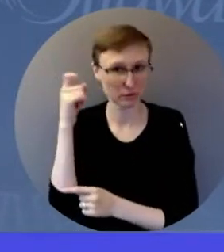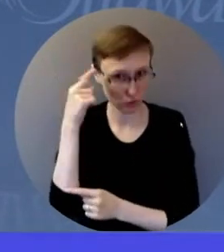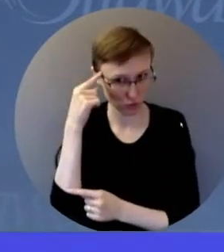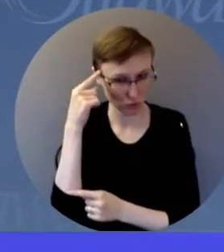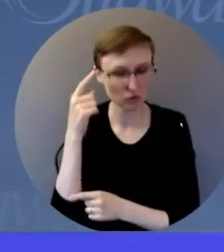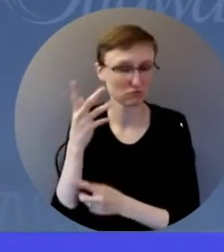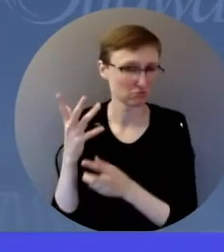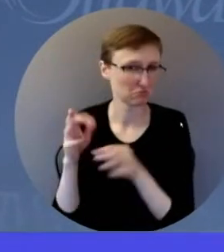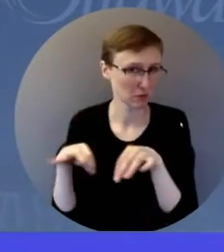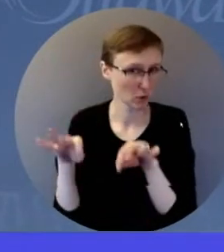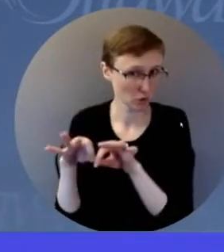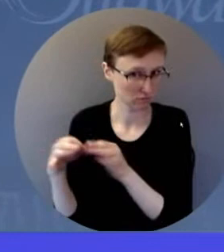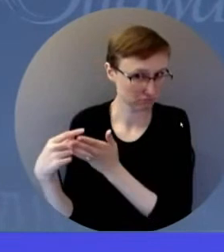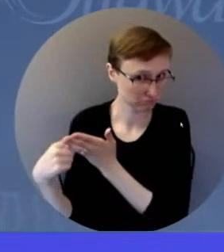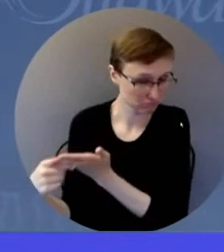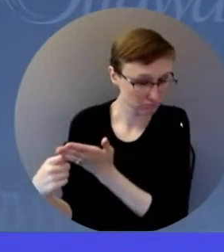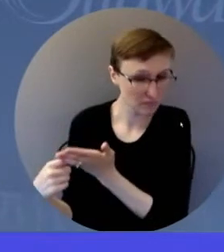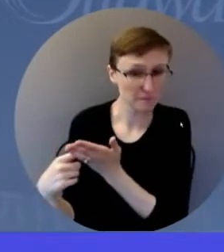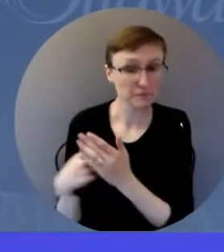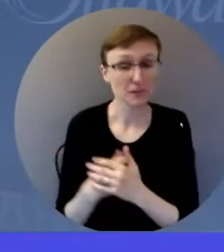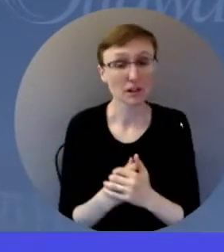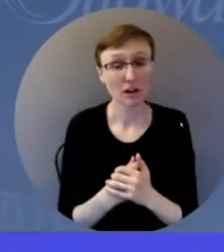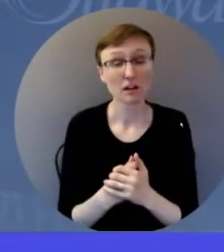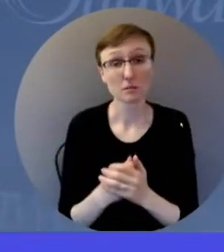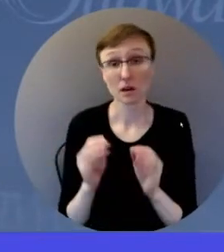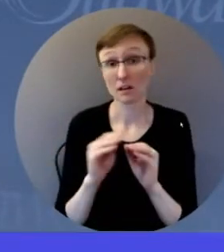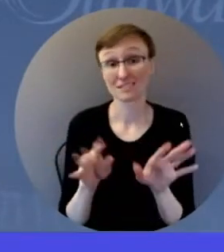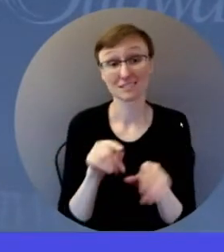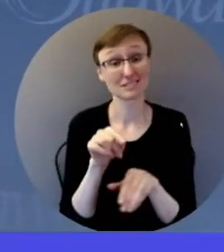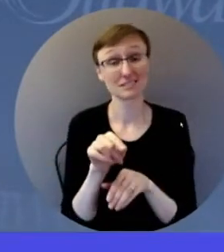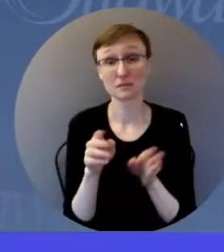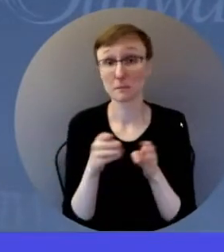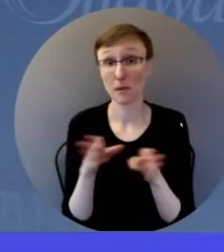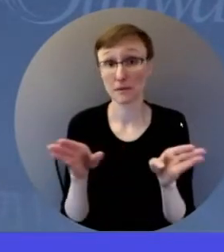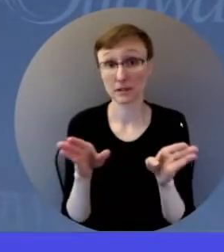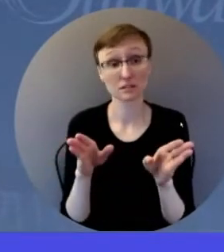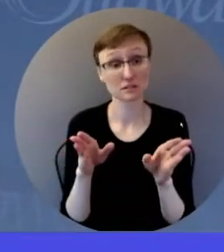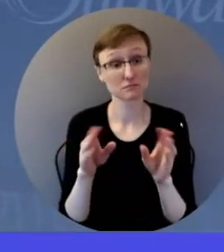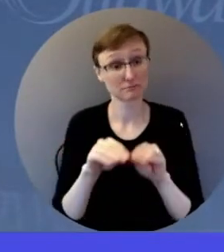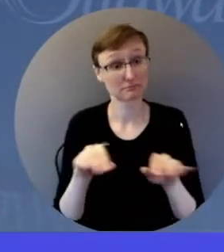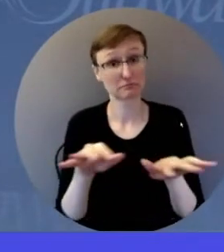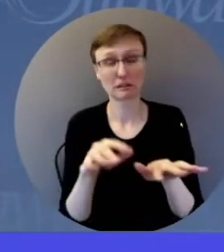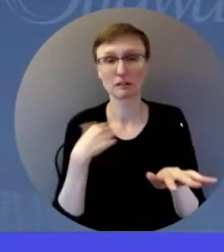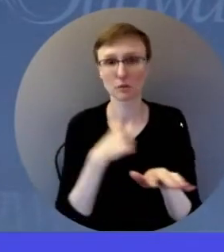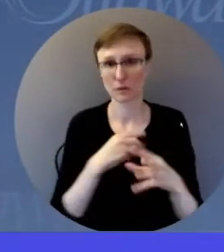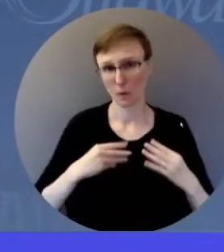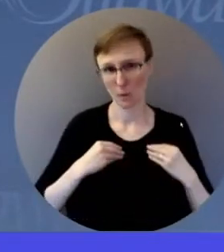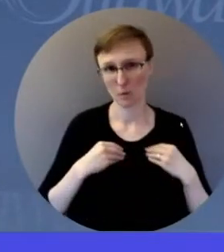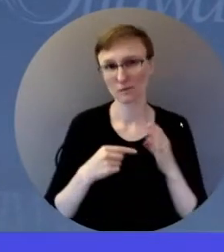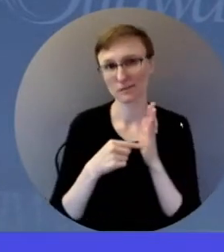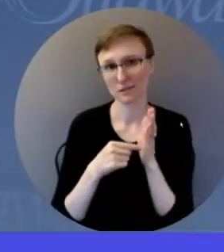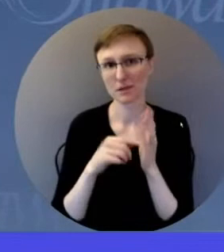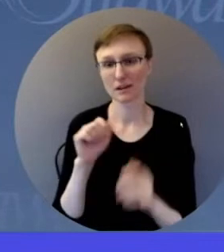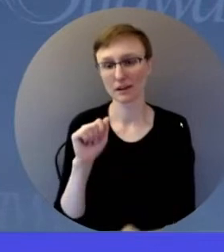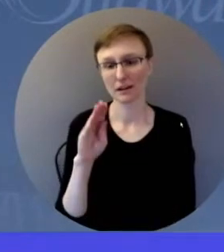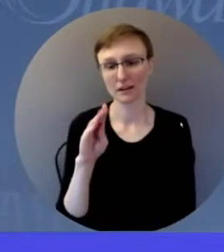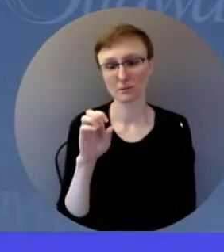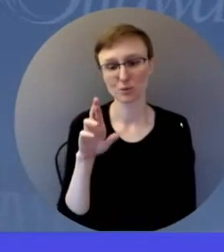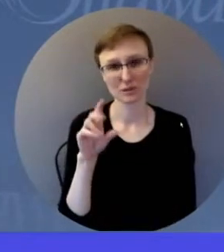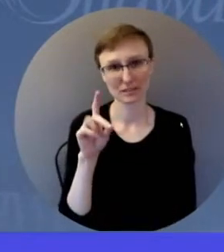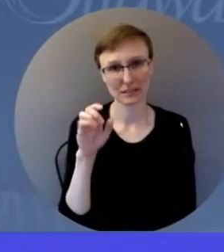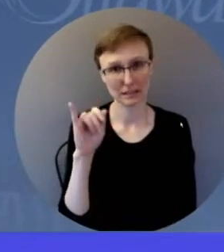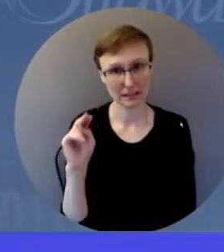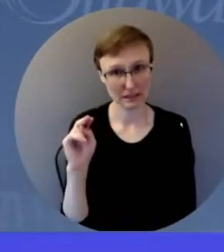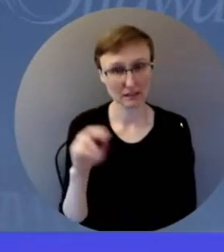obviously, we own the public facilities such as the Aberdeen and the horticulture building, as well as